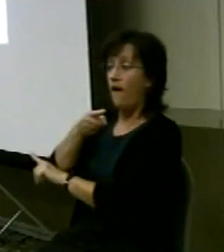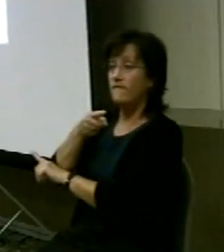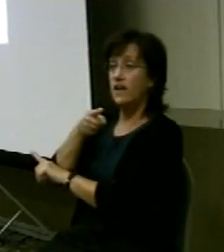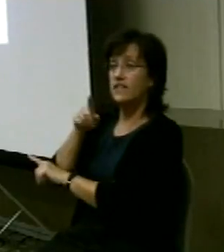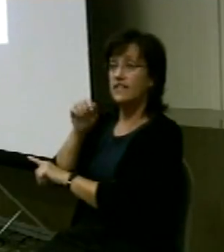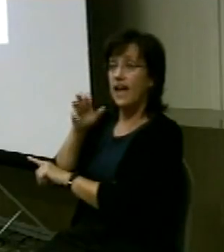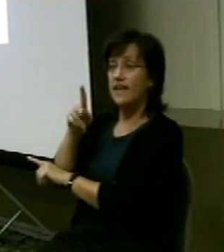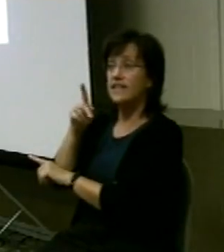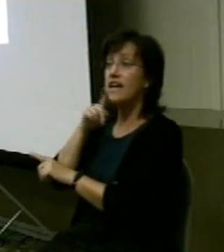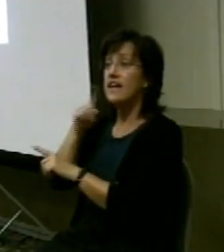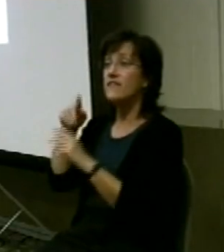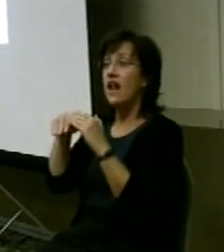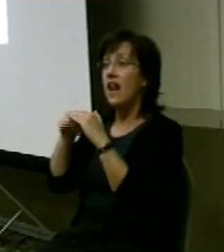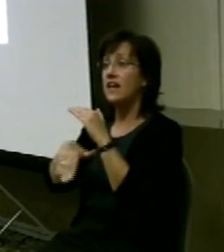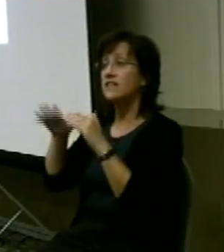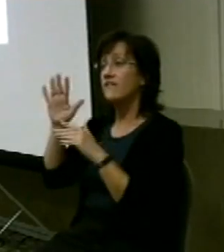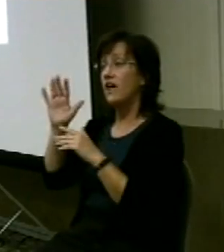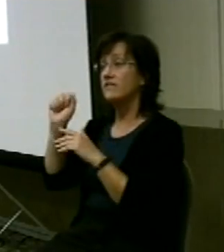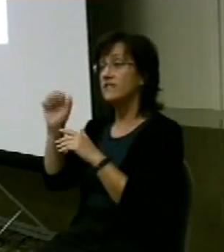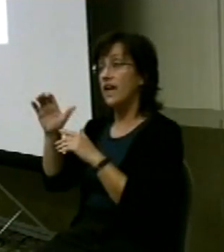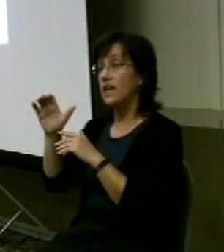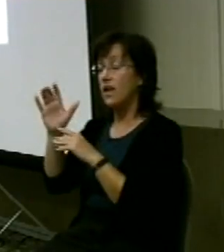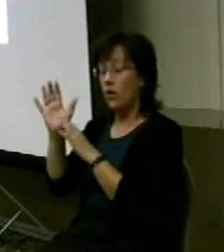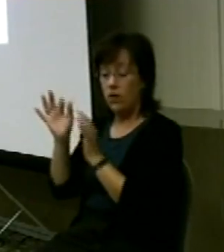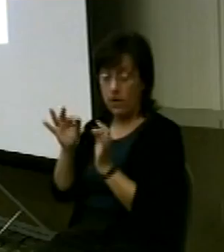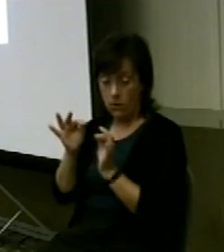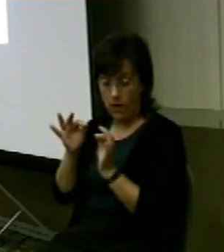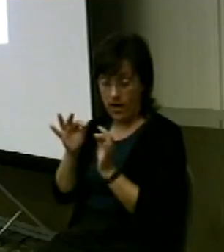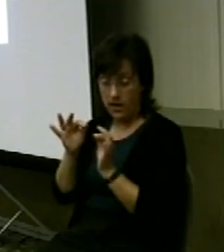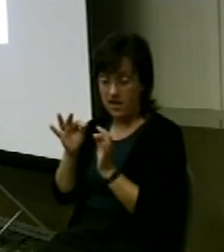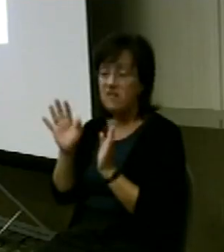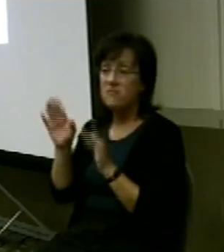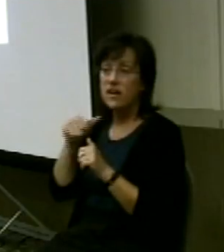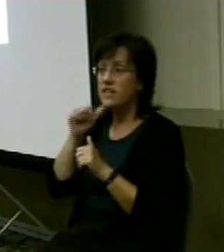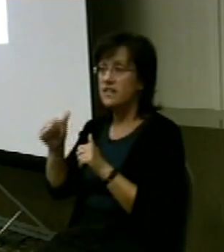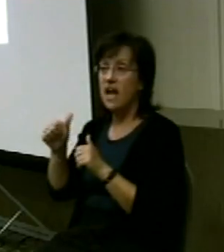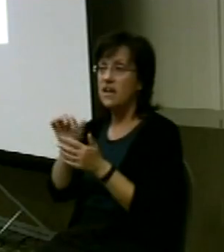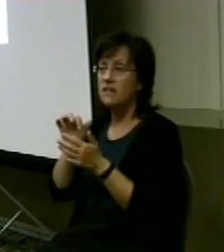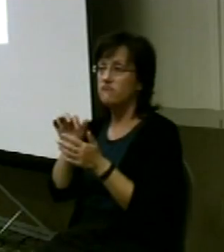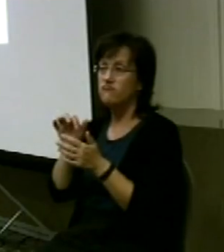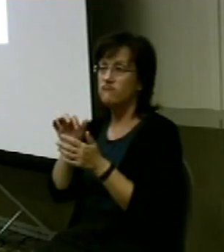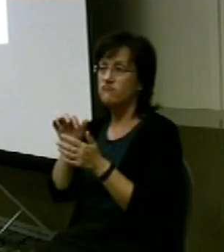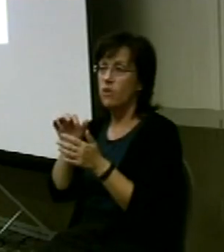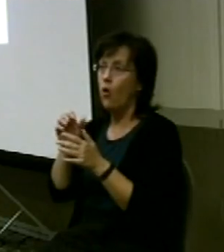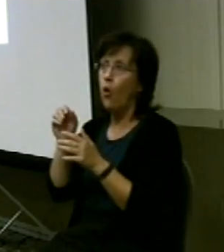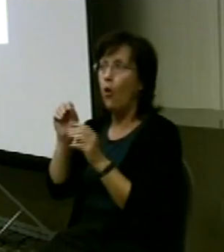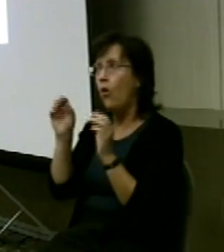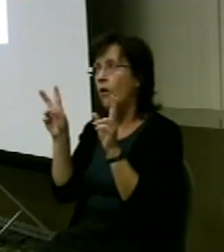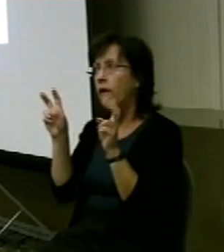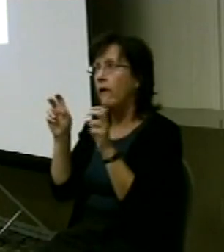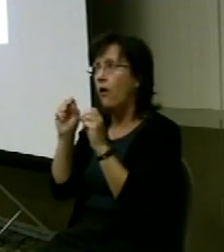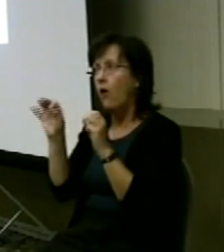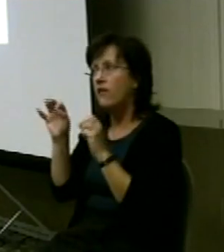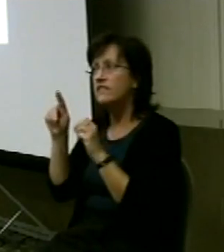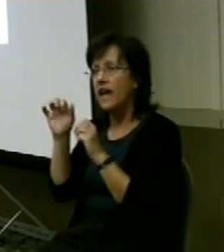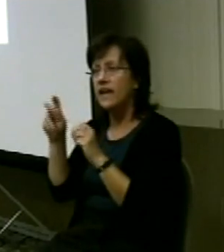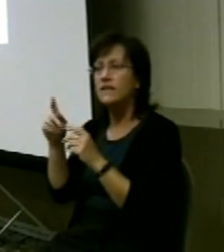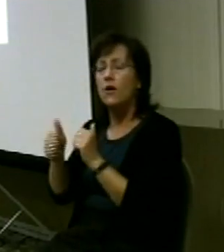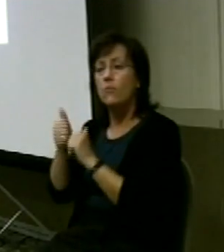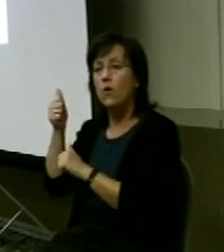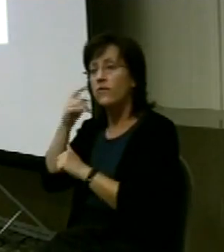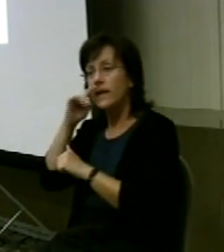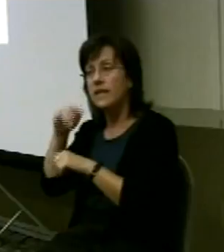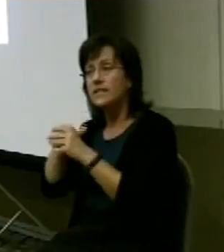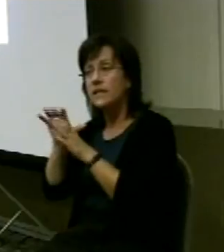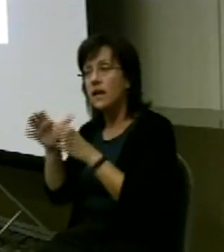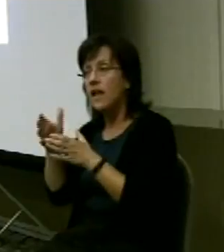as it was less than 5 seconds looking away, then it doesn't matter. And most of the kids in the class, I mean, you call the kids to come sit